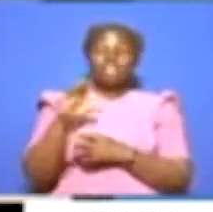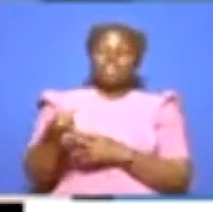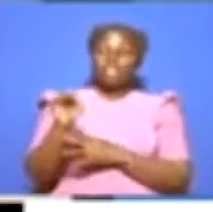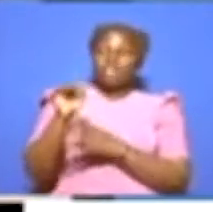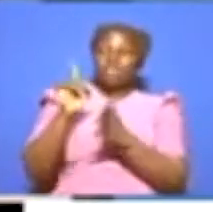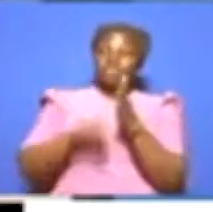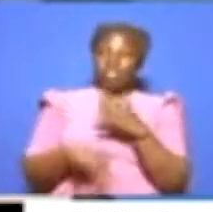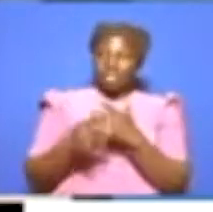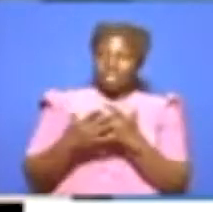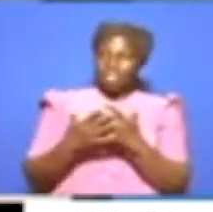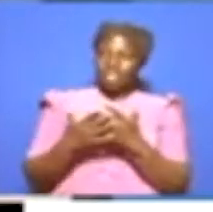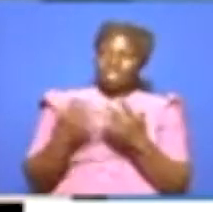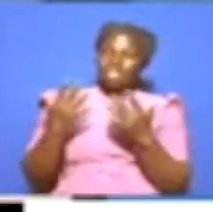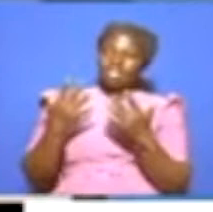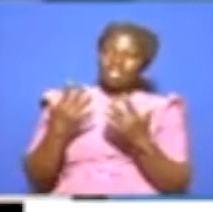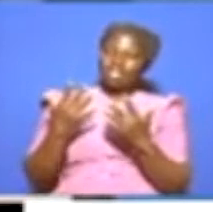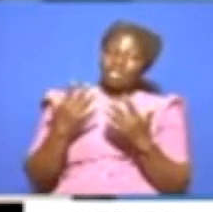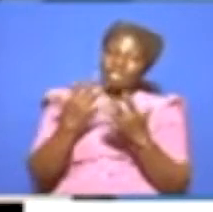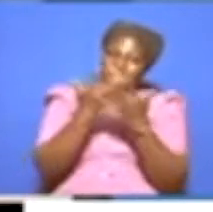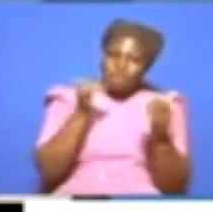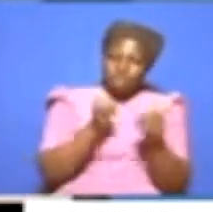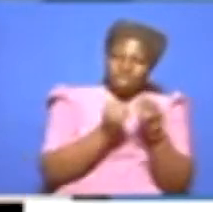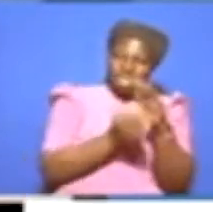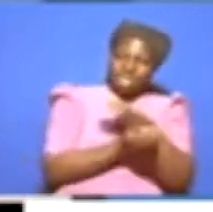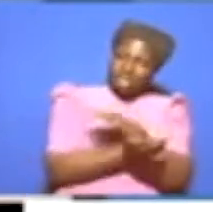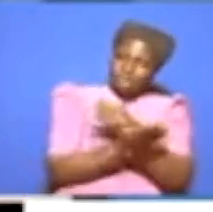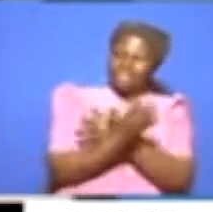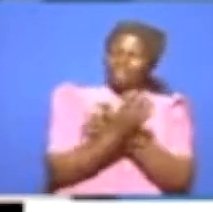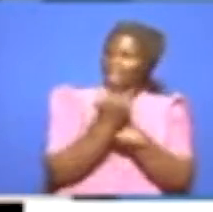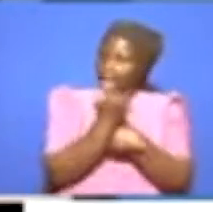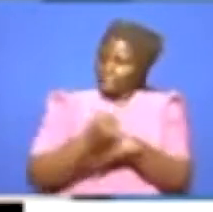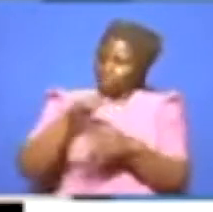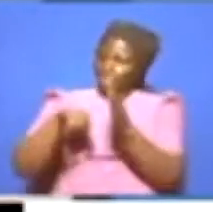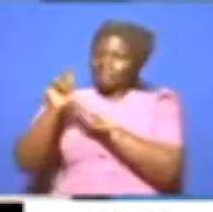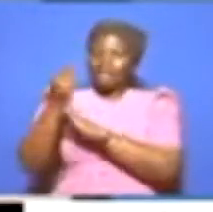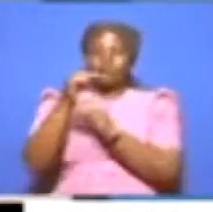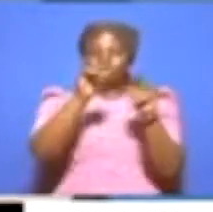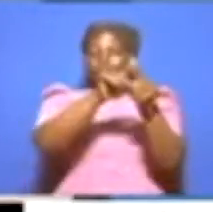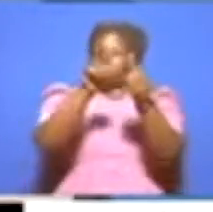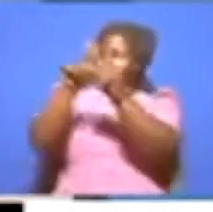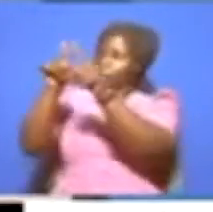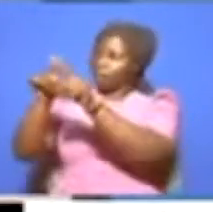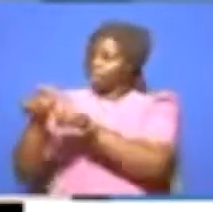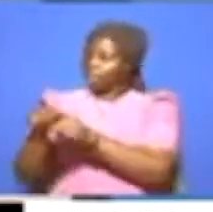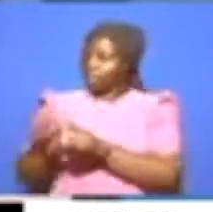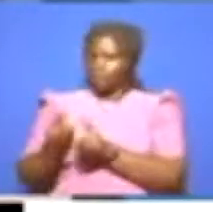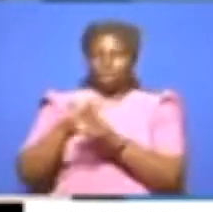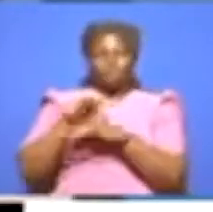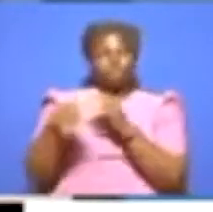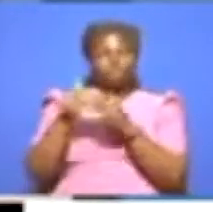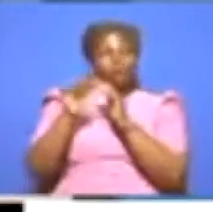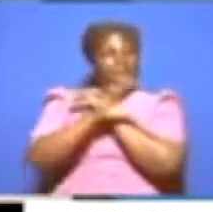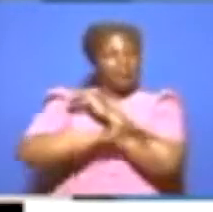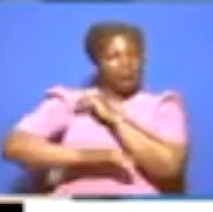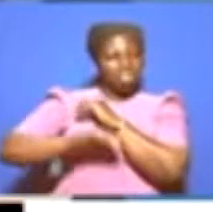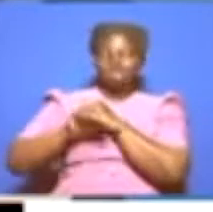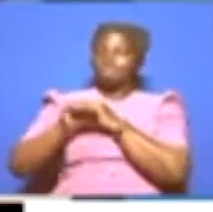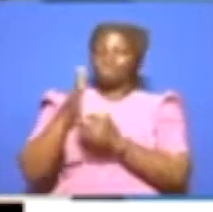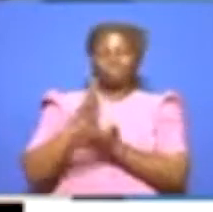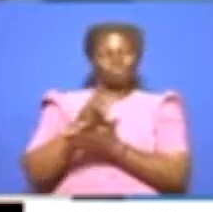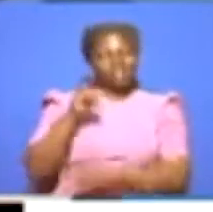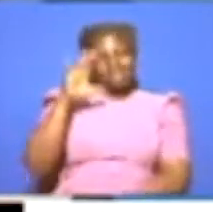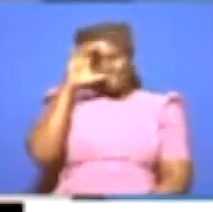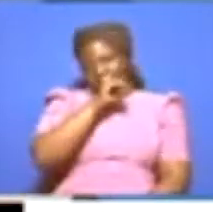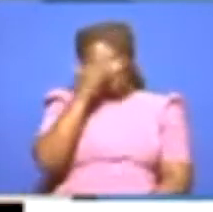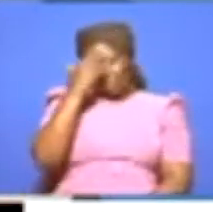what is abuse in Kenya is the same as in China, as in Russia, in all the other countries of the world. This has been lucky because the internet has grown faster